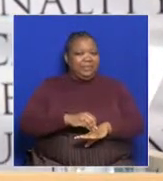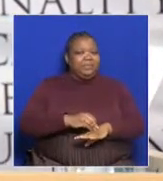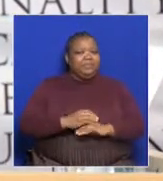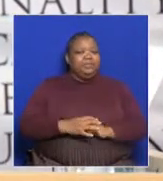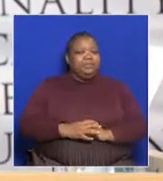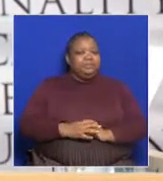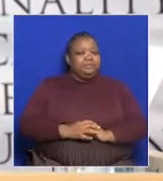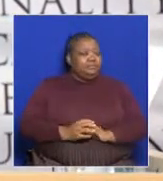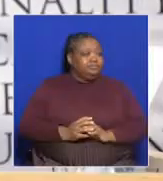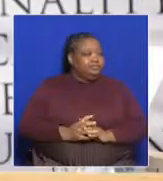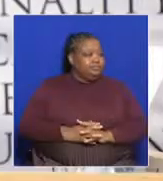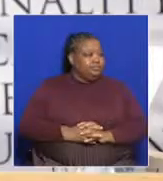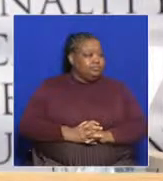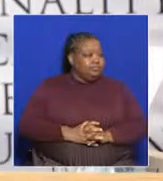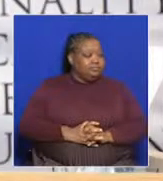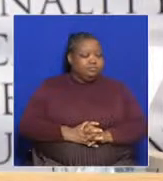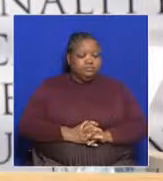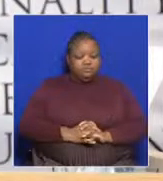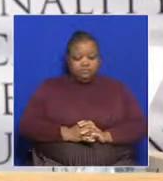because,